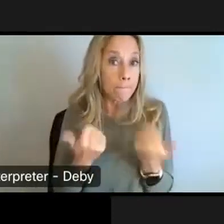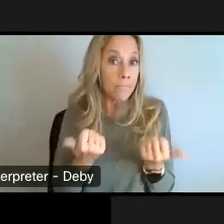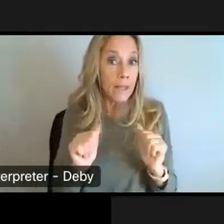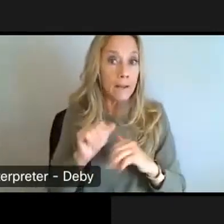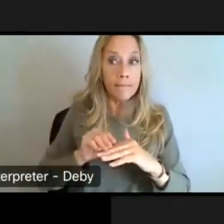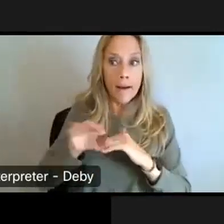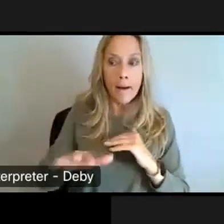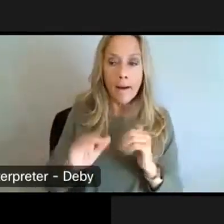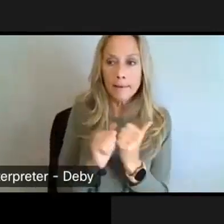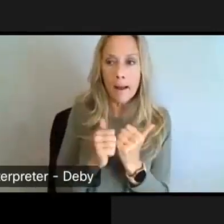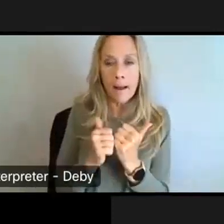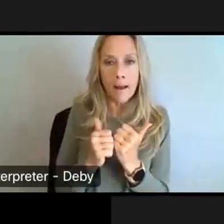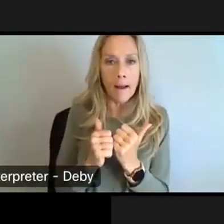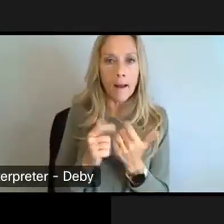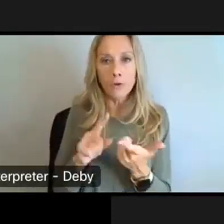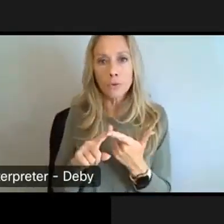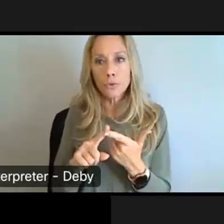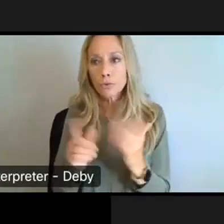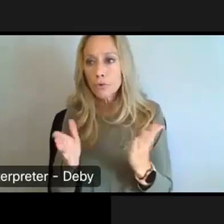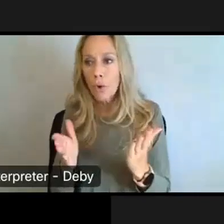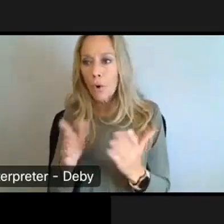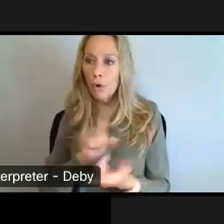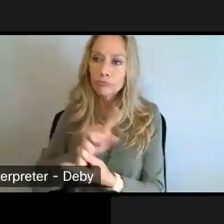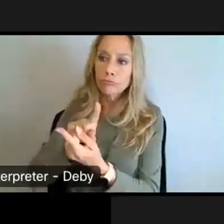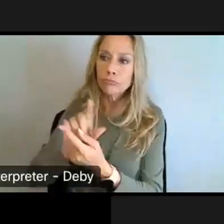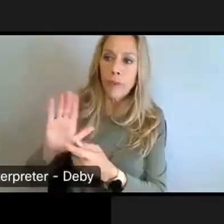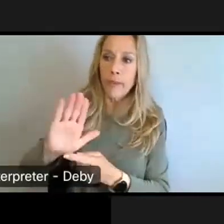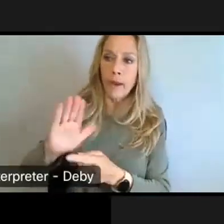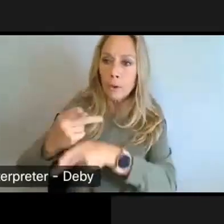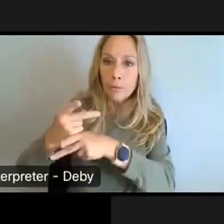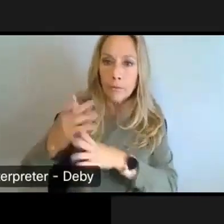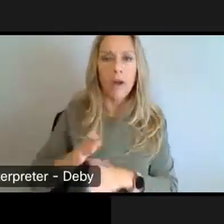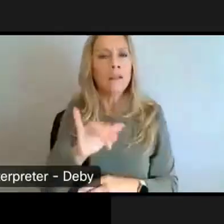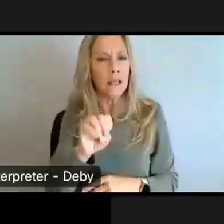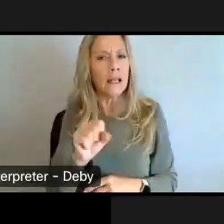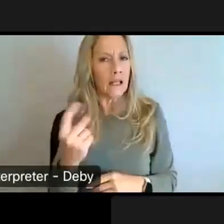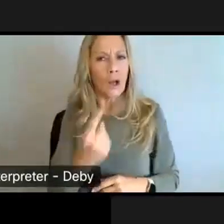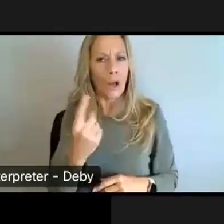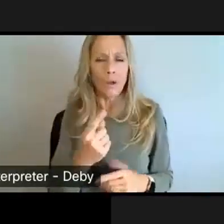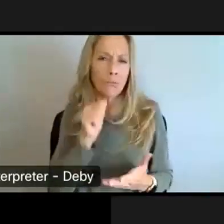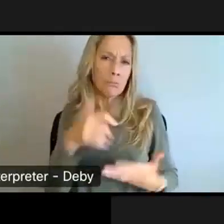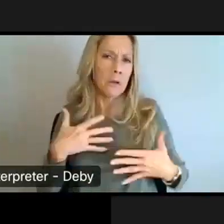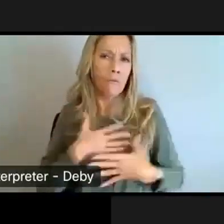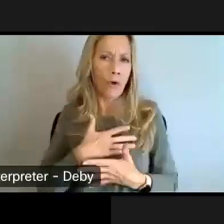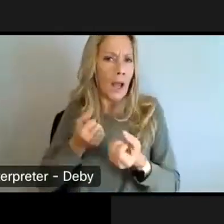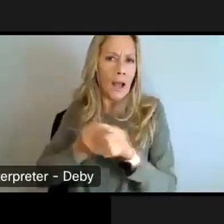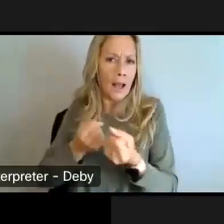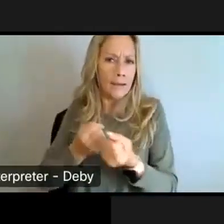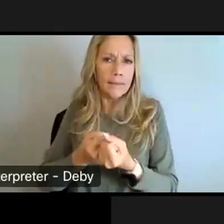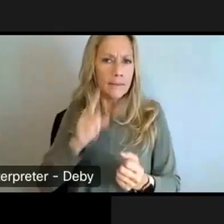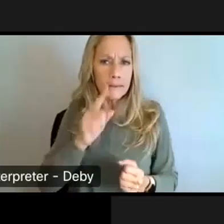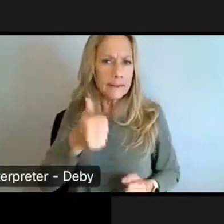talk to them about that with their supervisor? Oh, yes. Always don't be afraid to advocate for